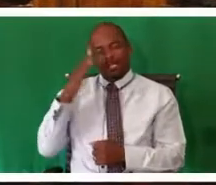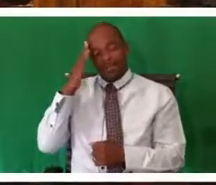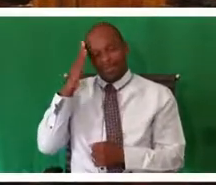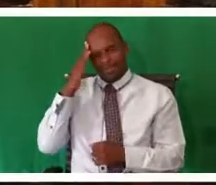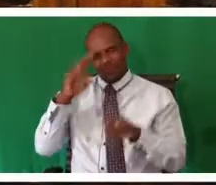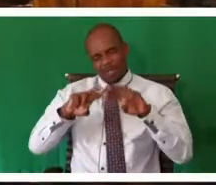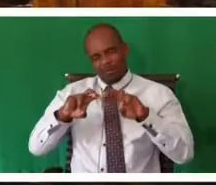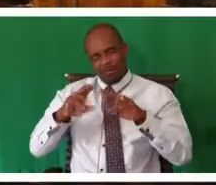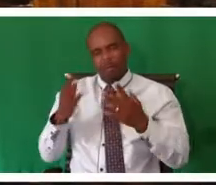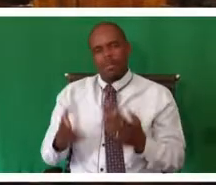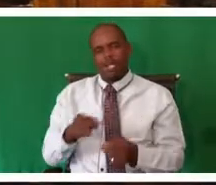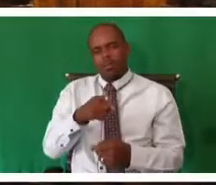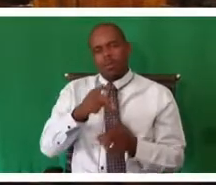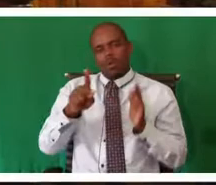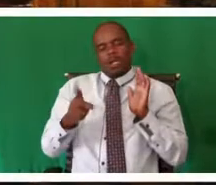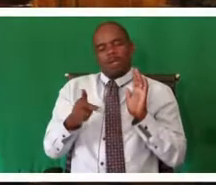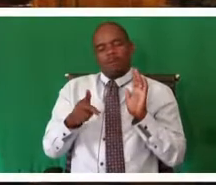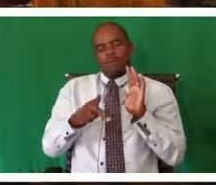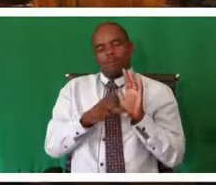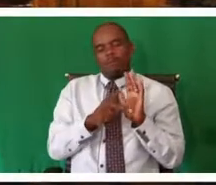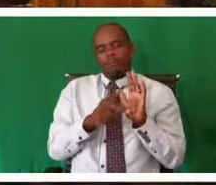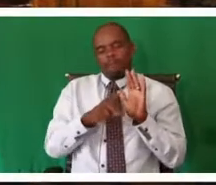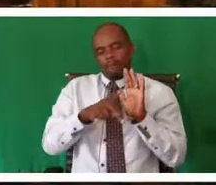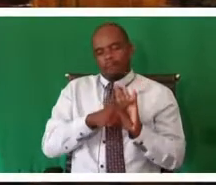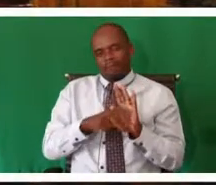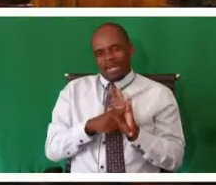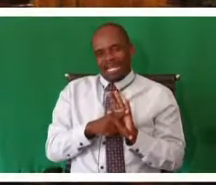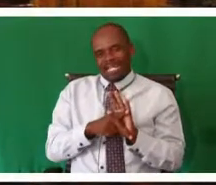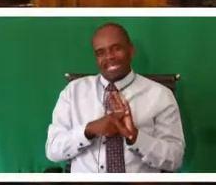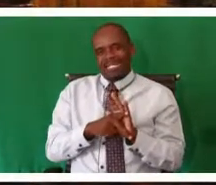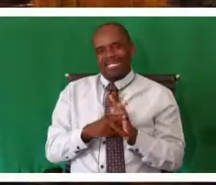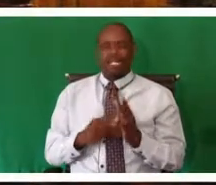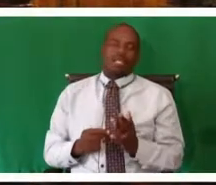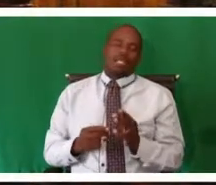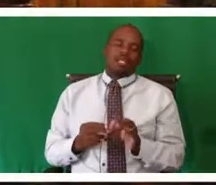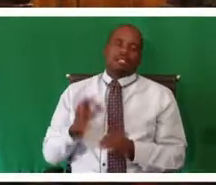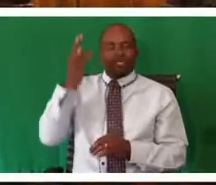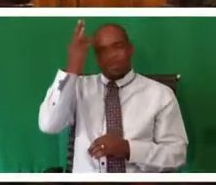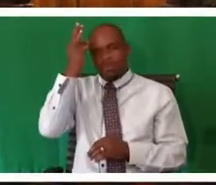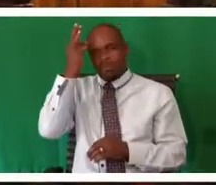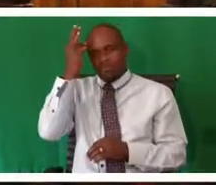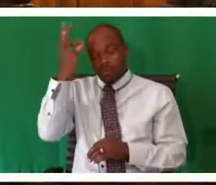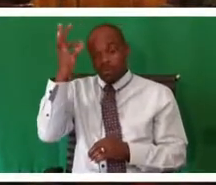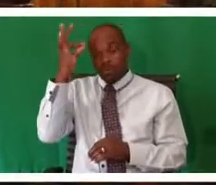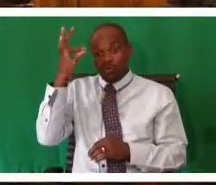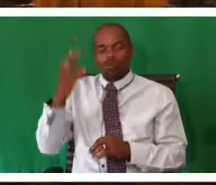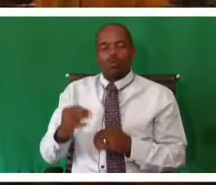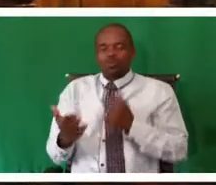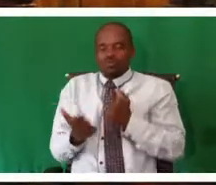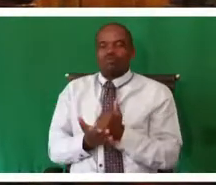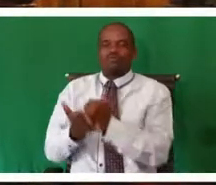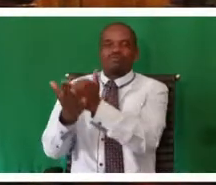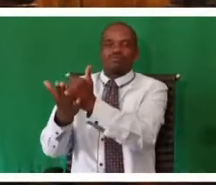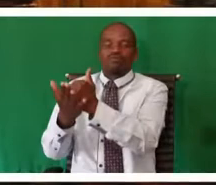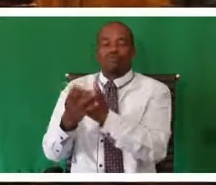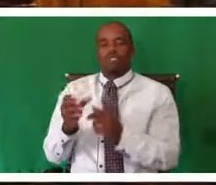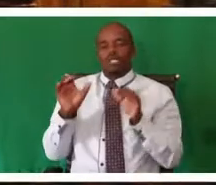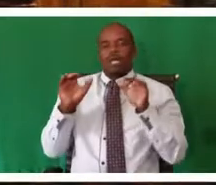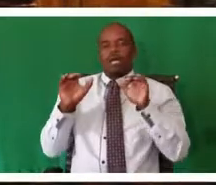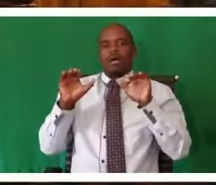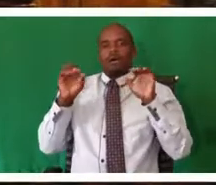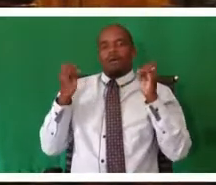the provincial government to assist the perpetrators themselves after